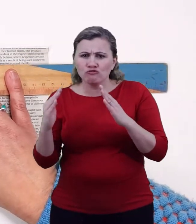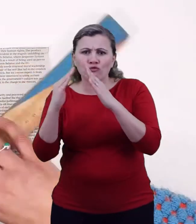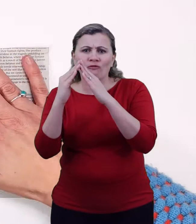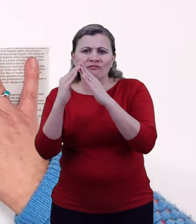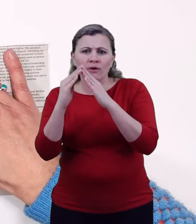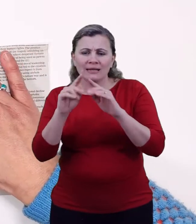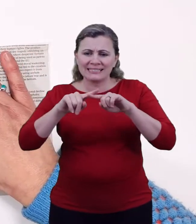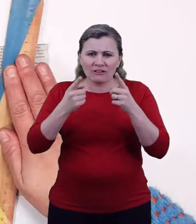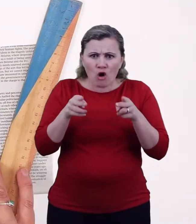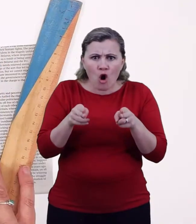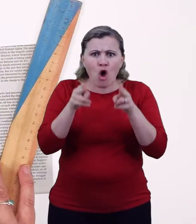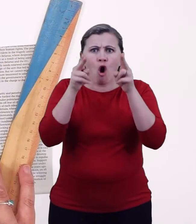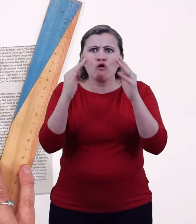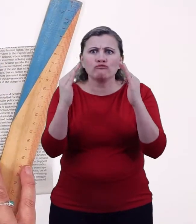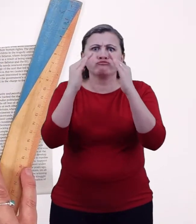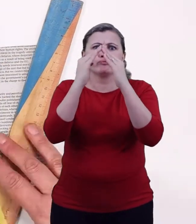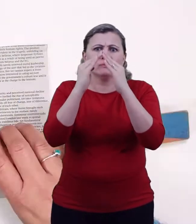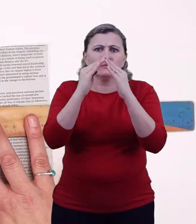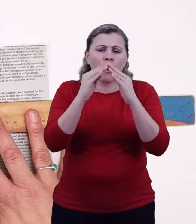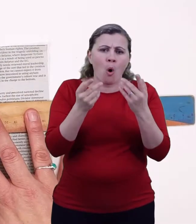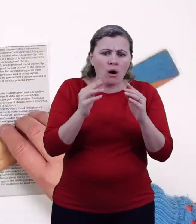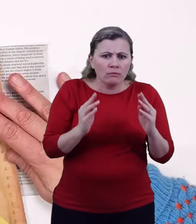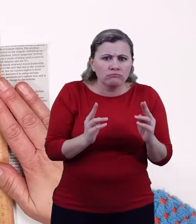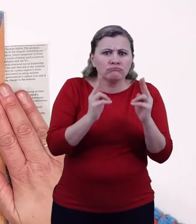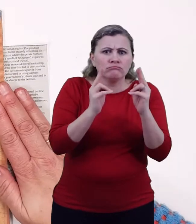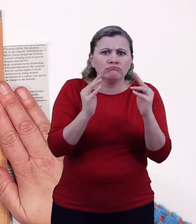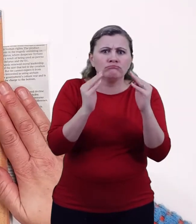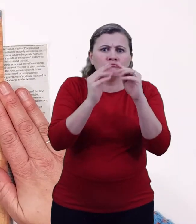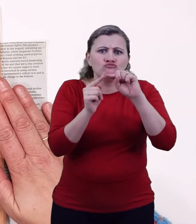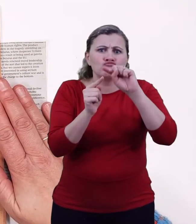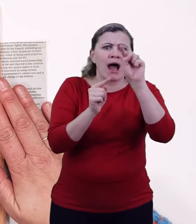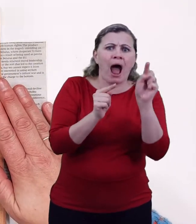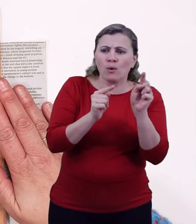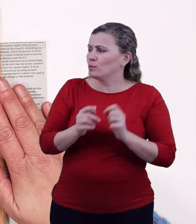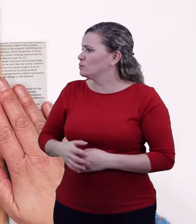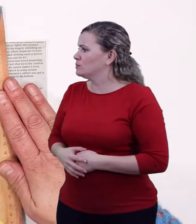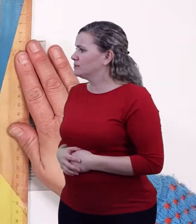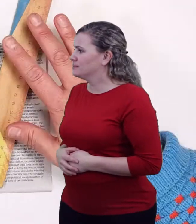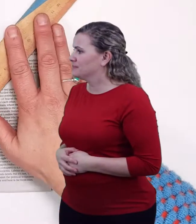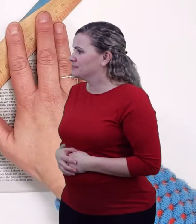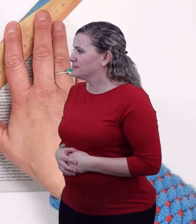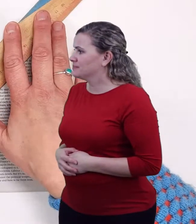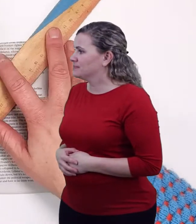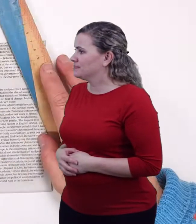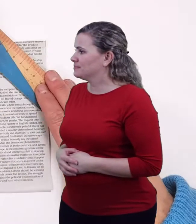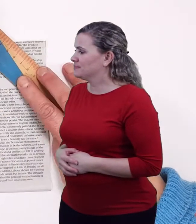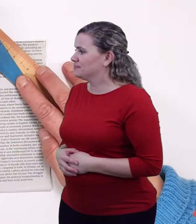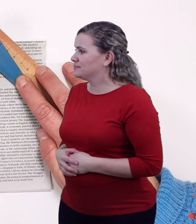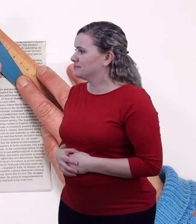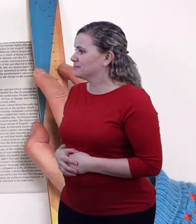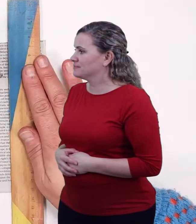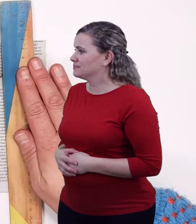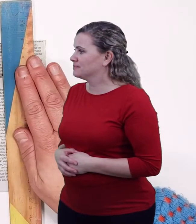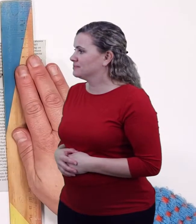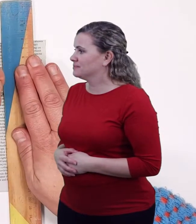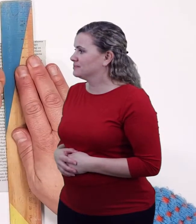and a ruler to draw out a variety of rooftops for your buildings. I'm using lots of different heights and a variety